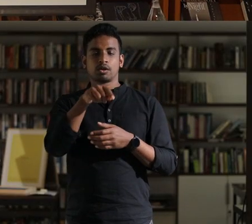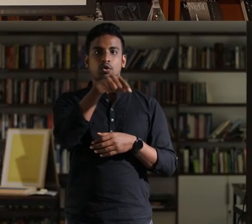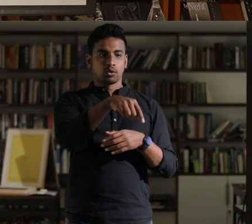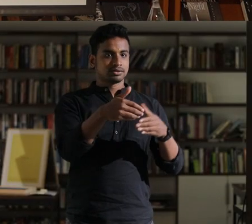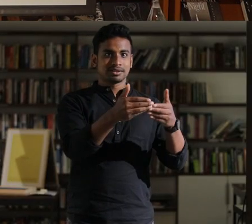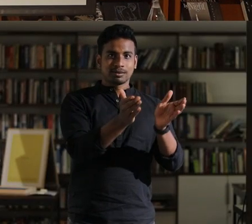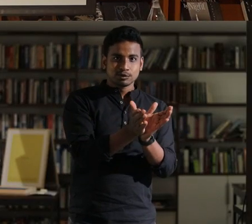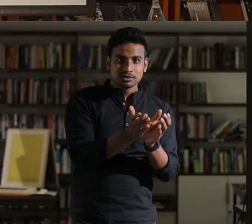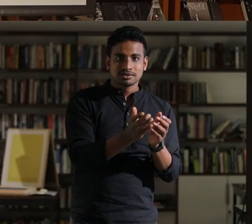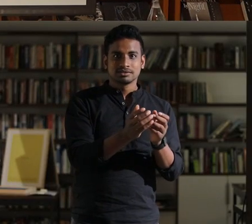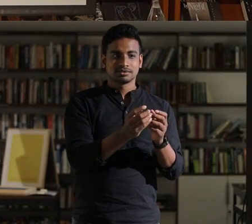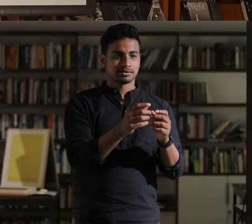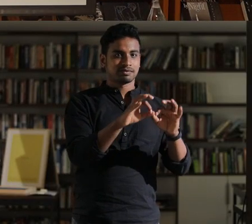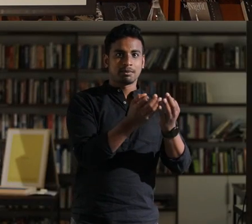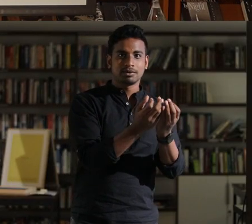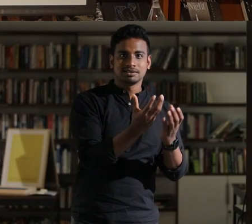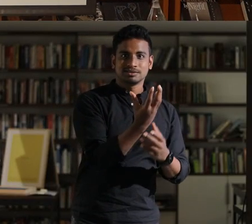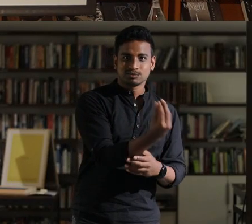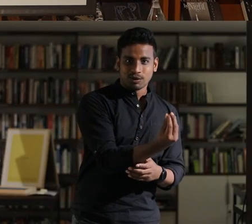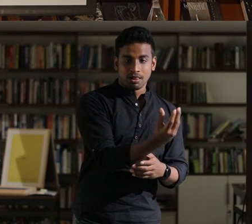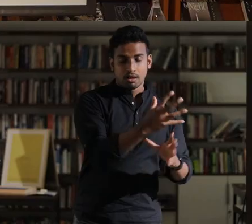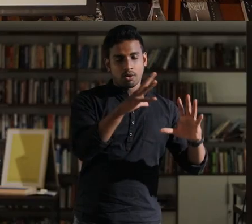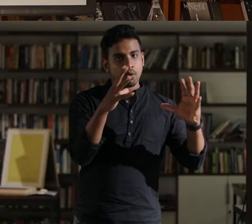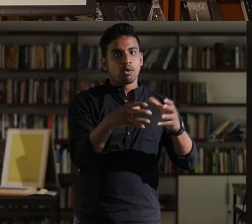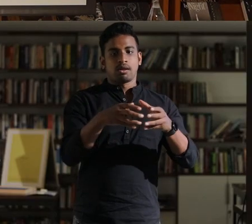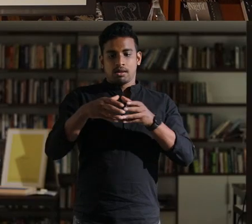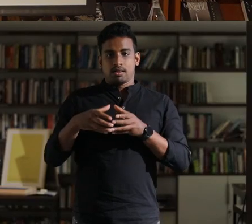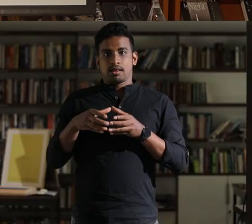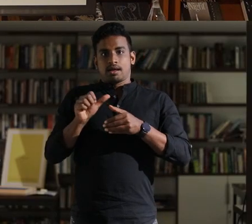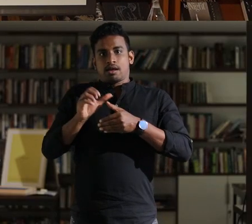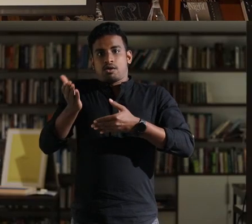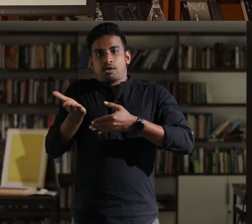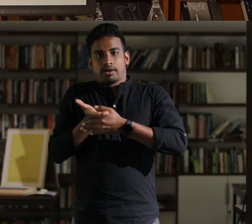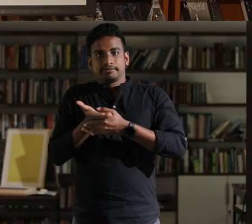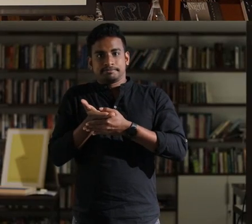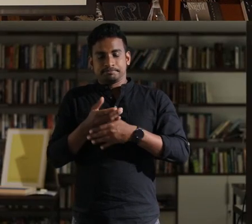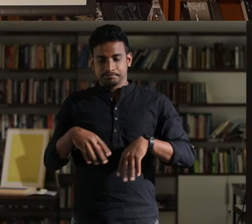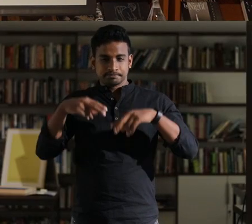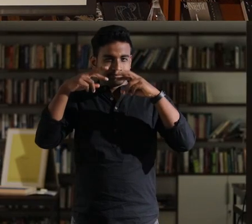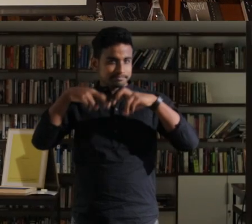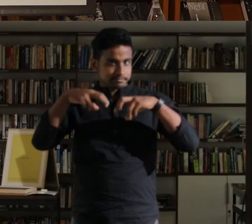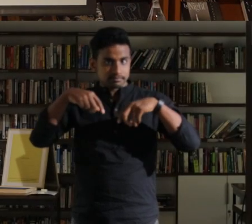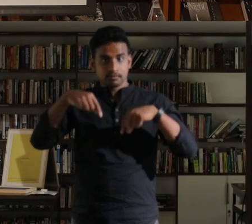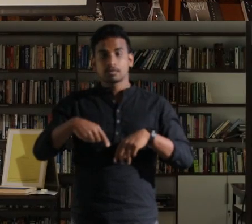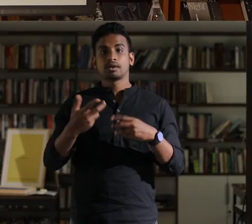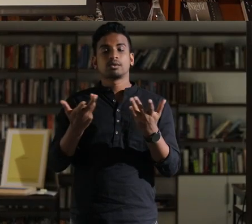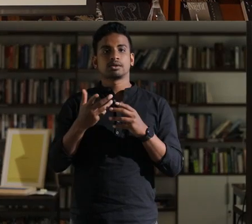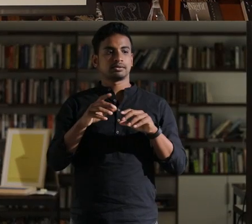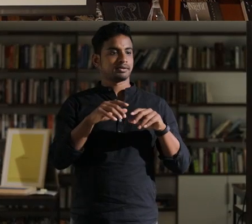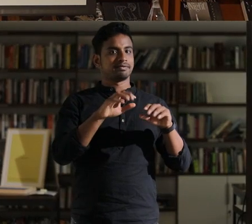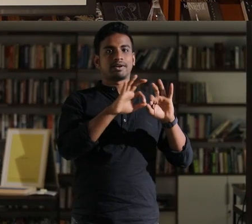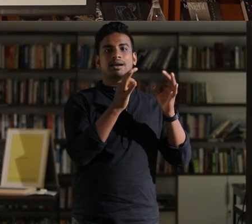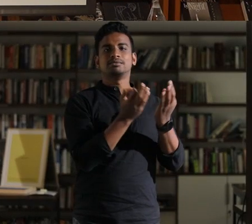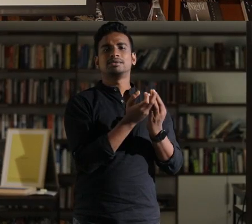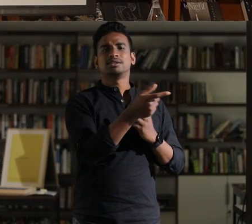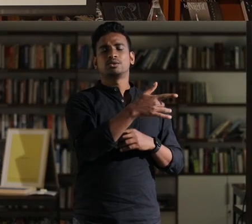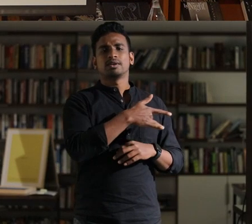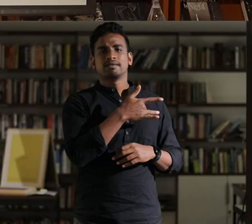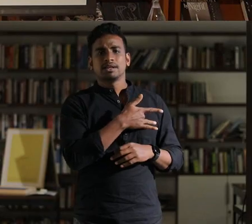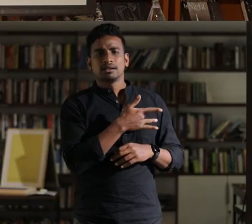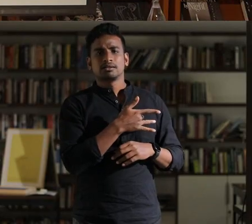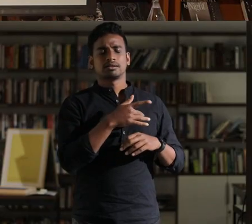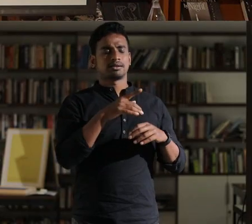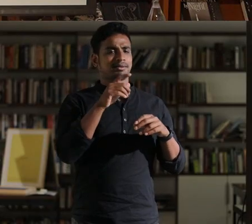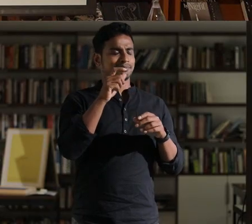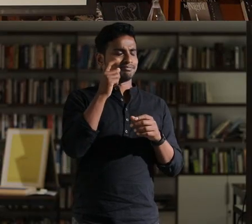communities. This conference examined how family photos offer counter-narratives to prevailing discourses and